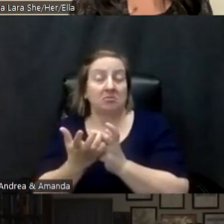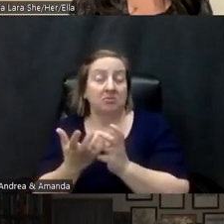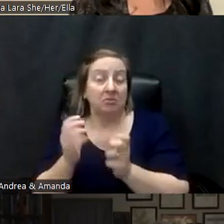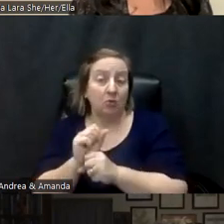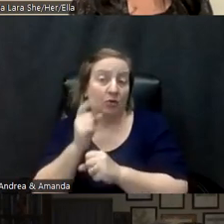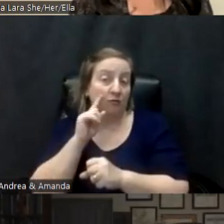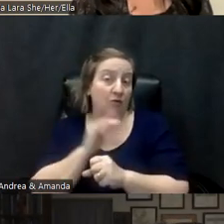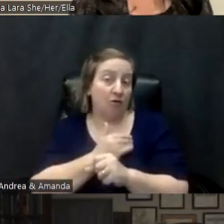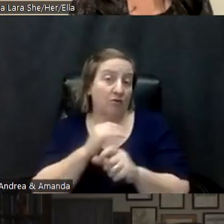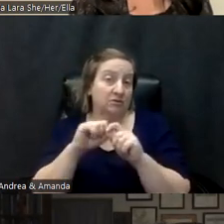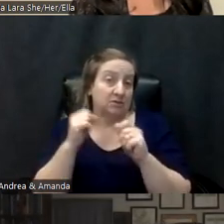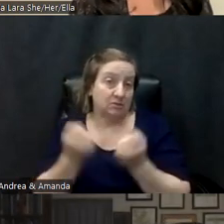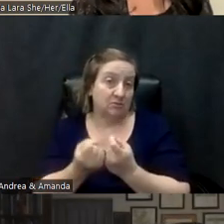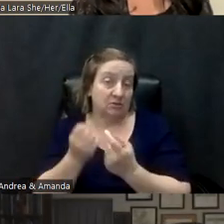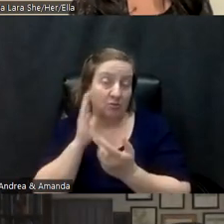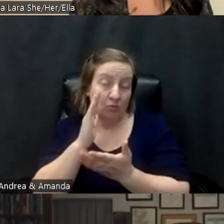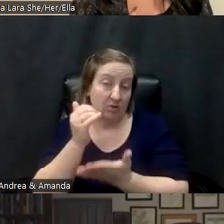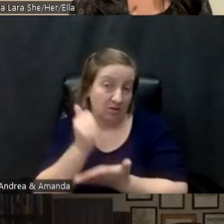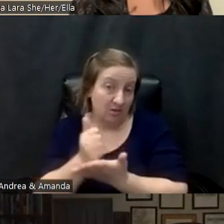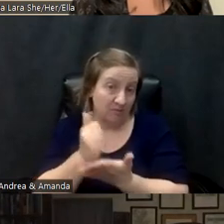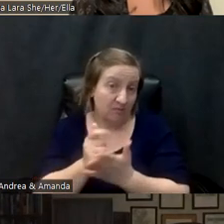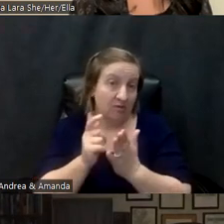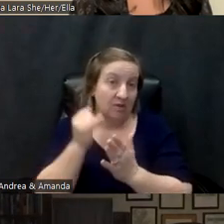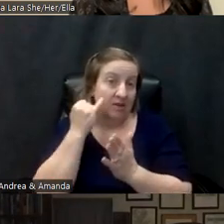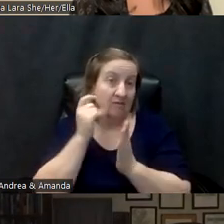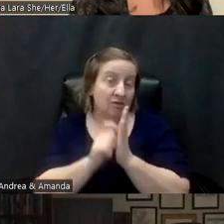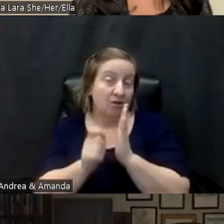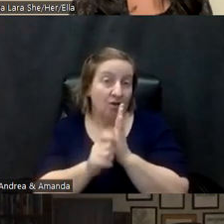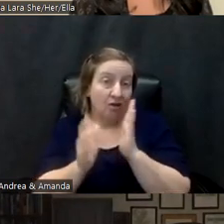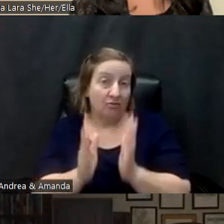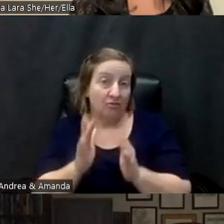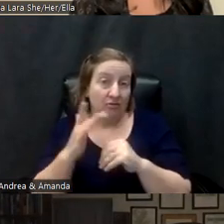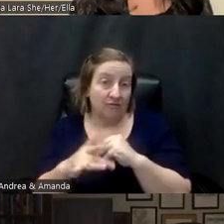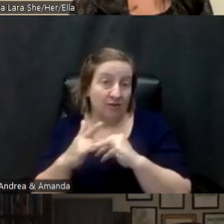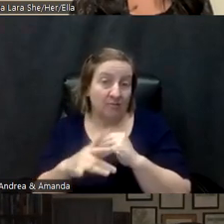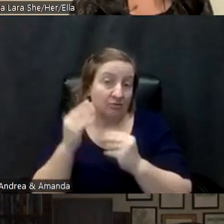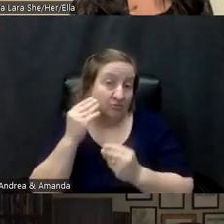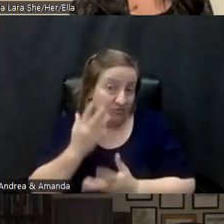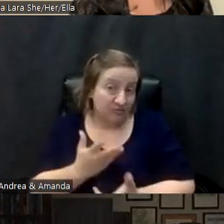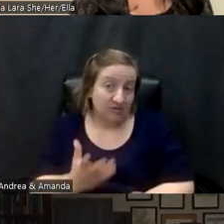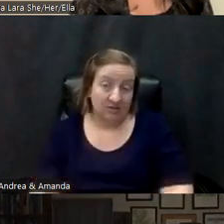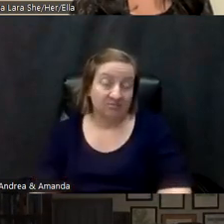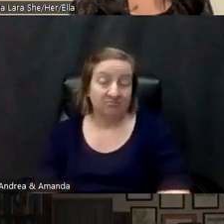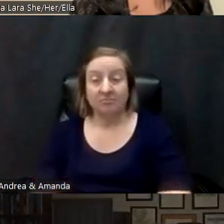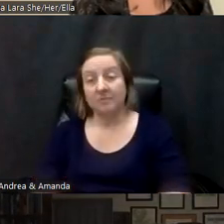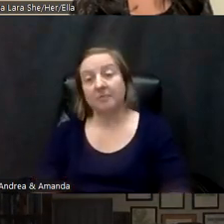our situation that would be helpful if the authors were available to fill us in.